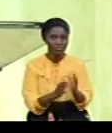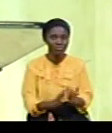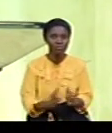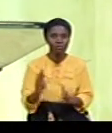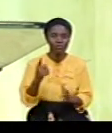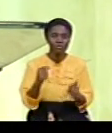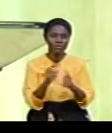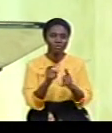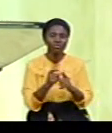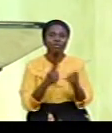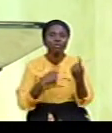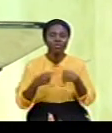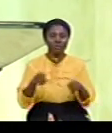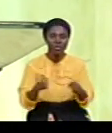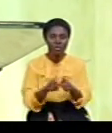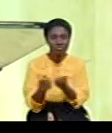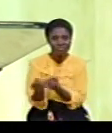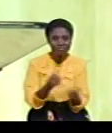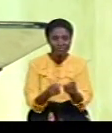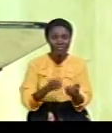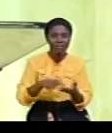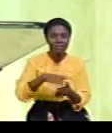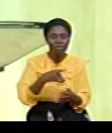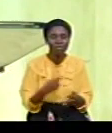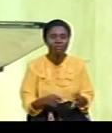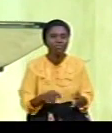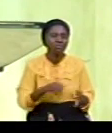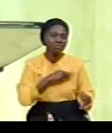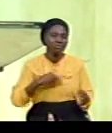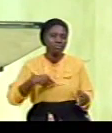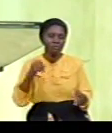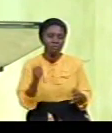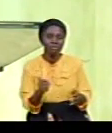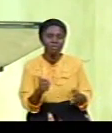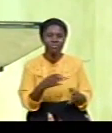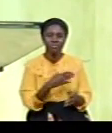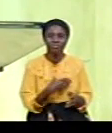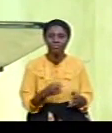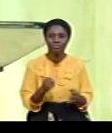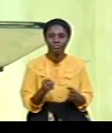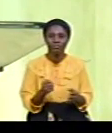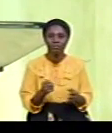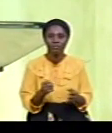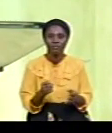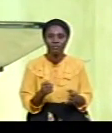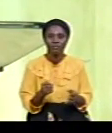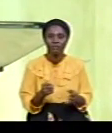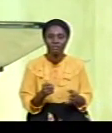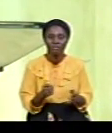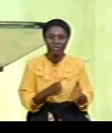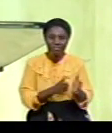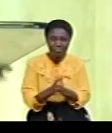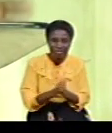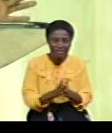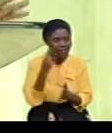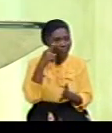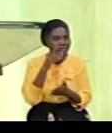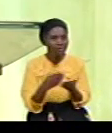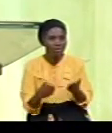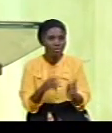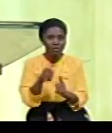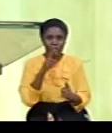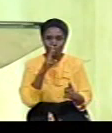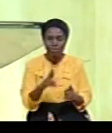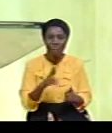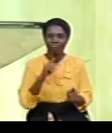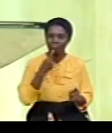is an overwhelming, consuming, or intense desire or craving for something. When you are desperate for something, then the devil comes